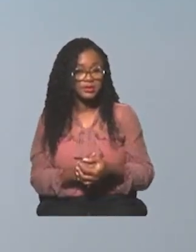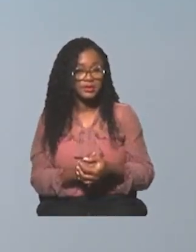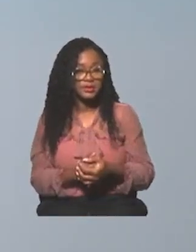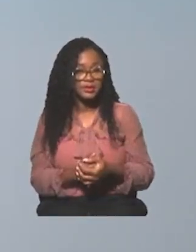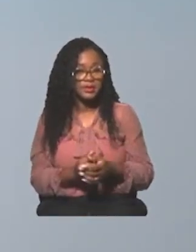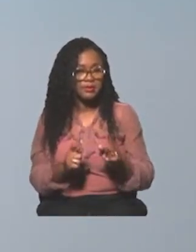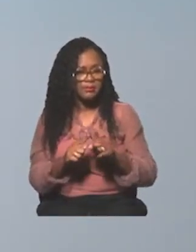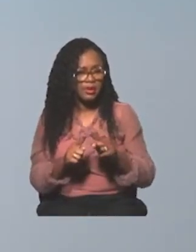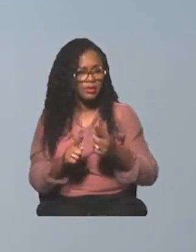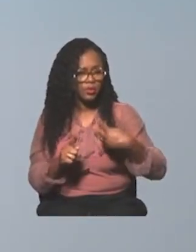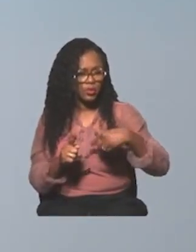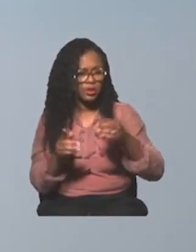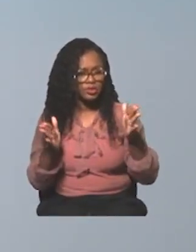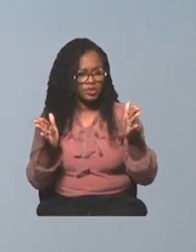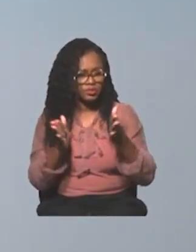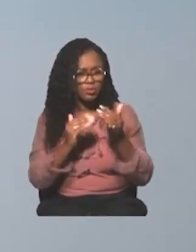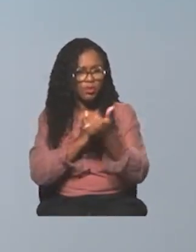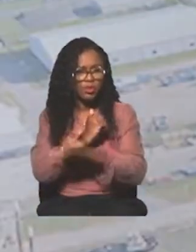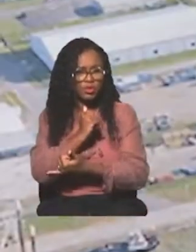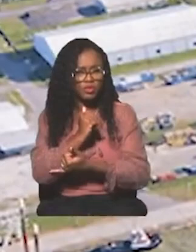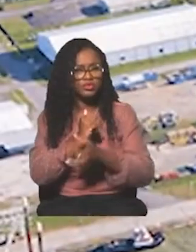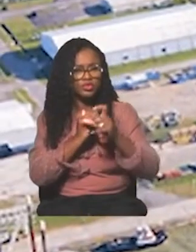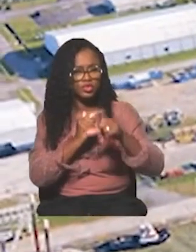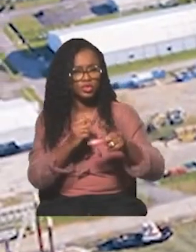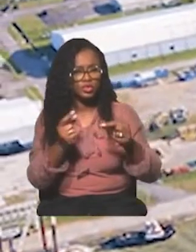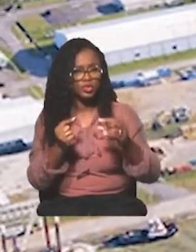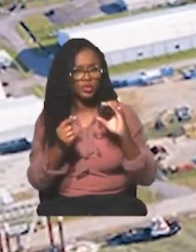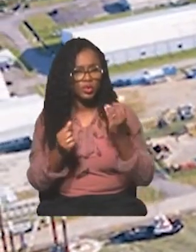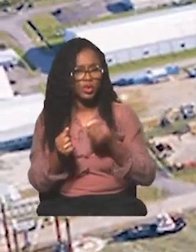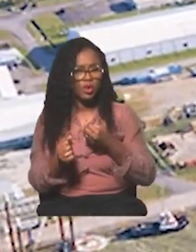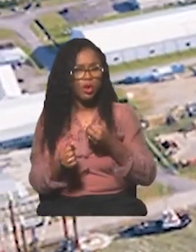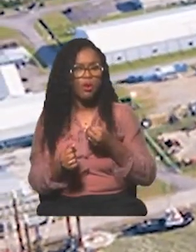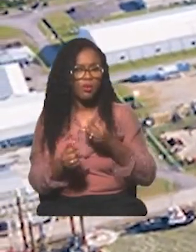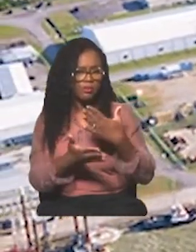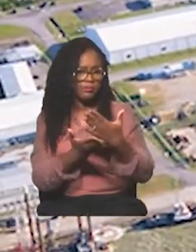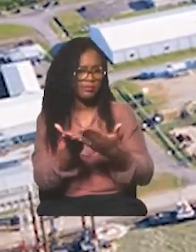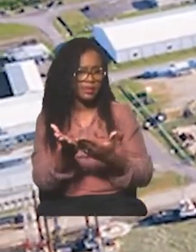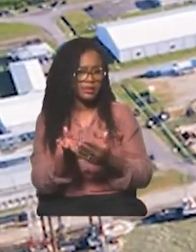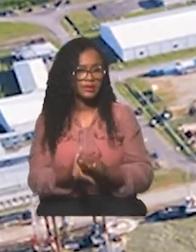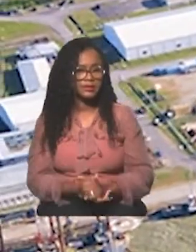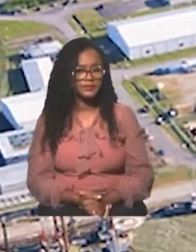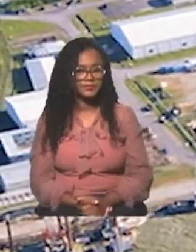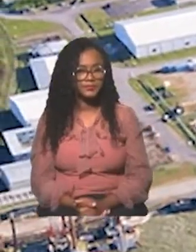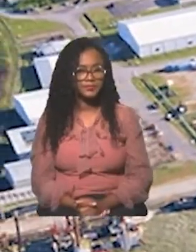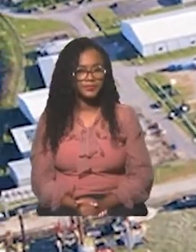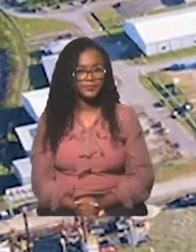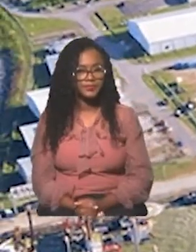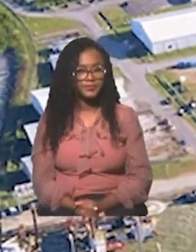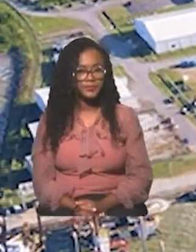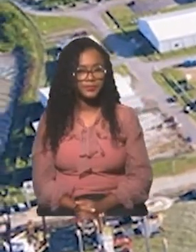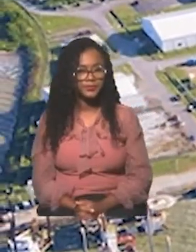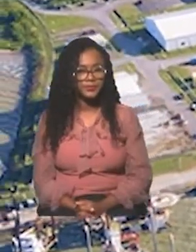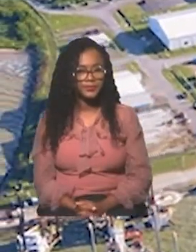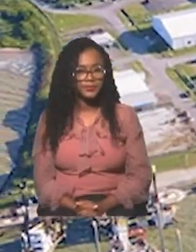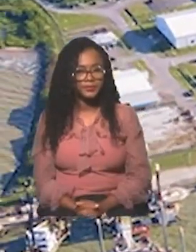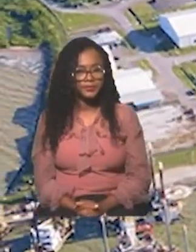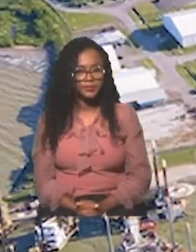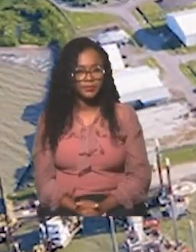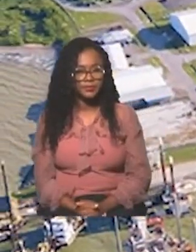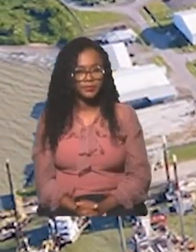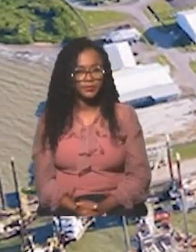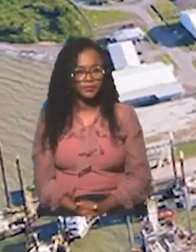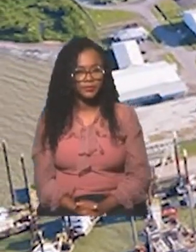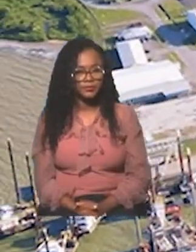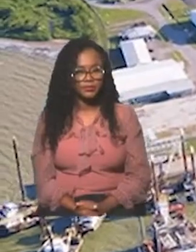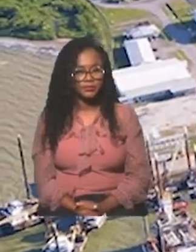as a small country, should be doing our part. Hats off to the Port of Brighton and those at Labidco who are demonstrating